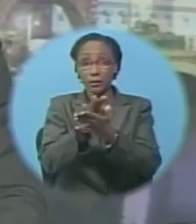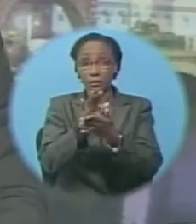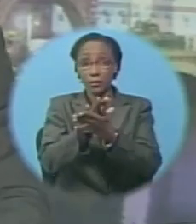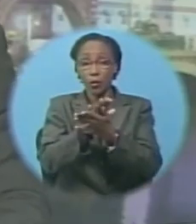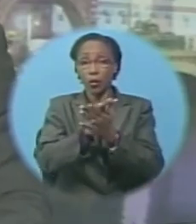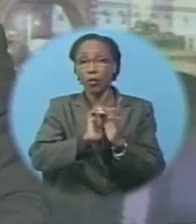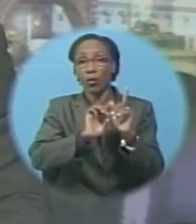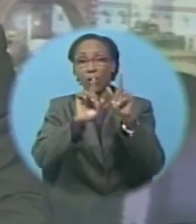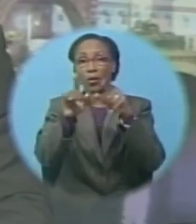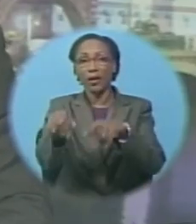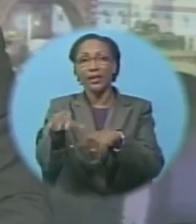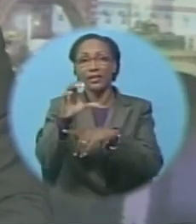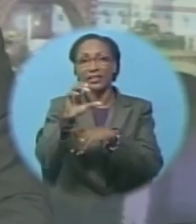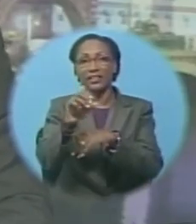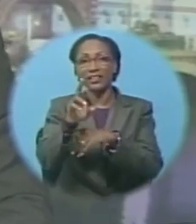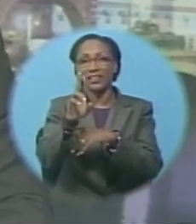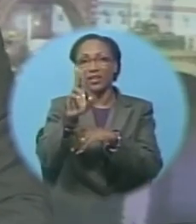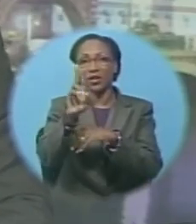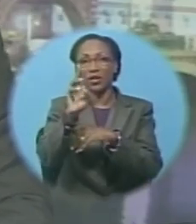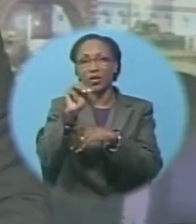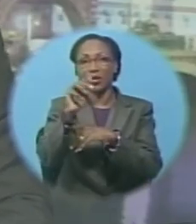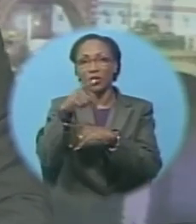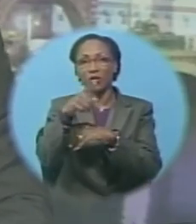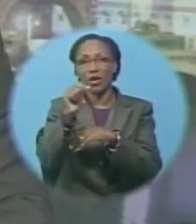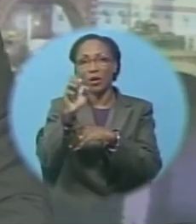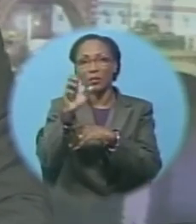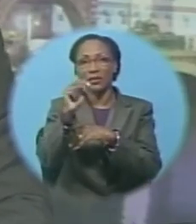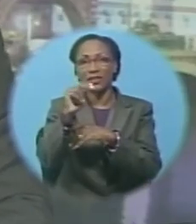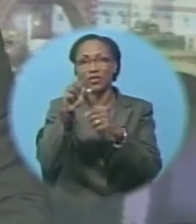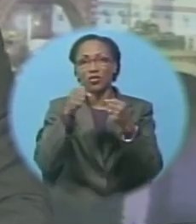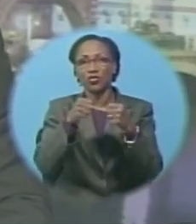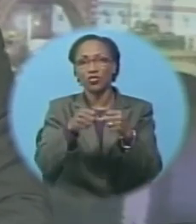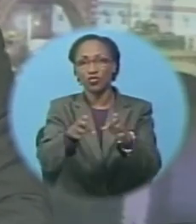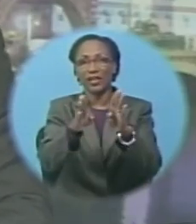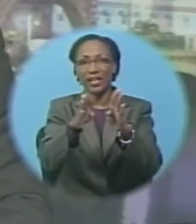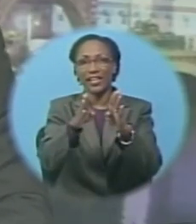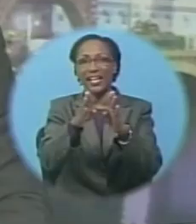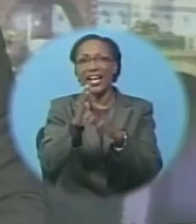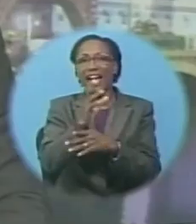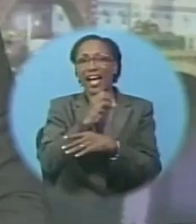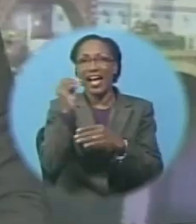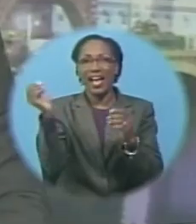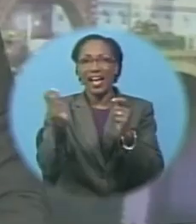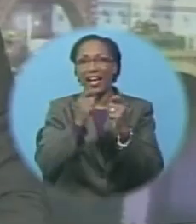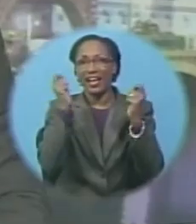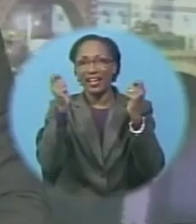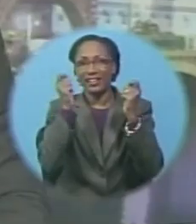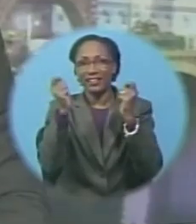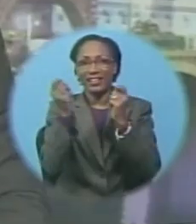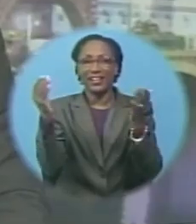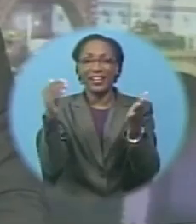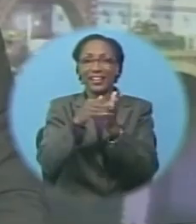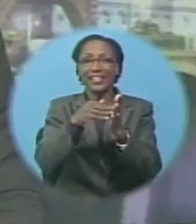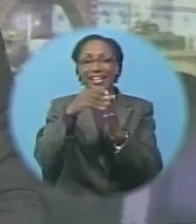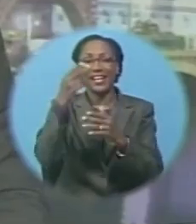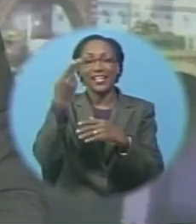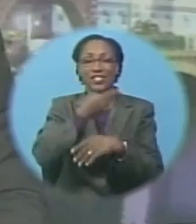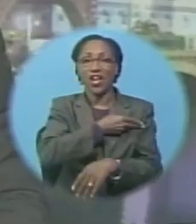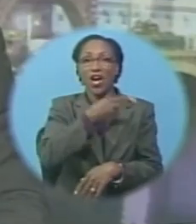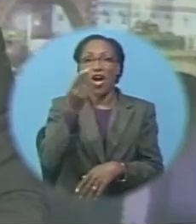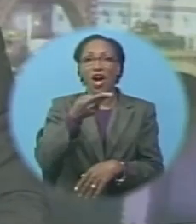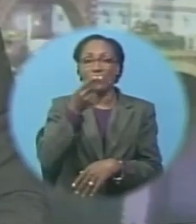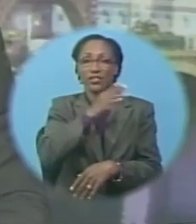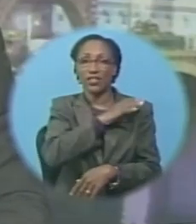School journeyed to Crompton Street and dished out a beating on the Harrison College A-team recently in the Mass United Insurance